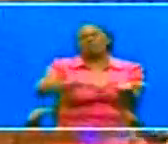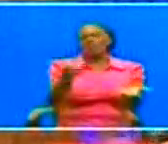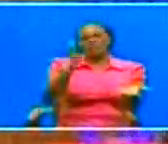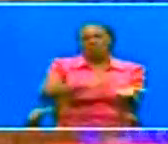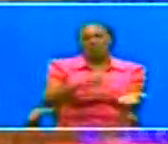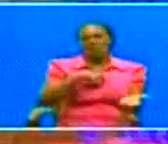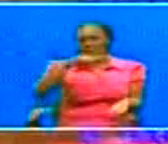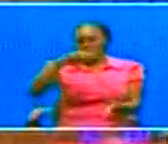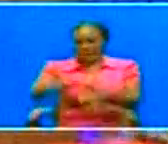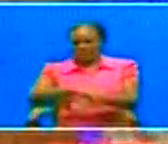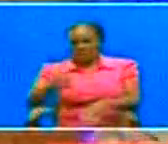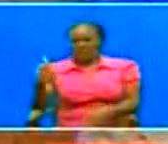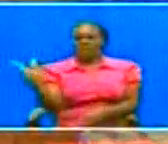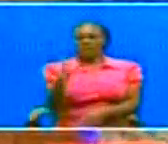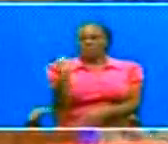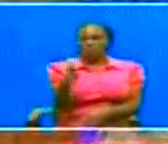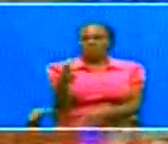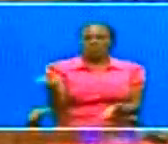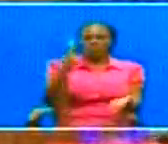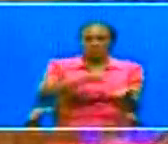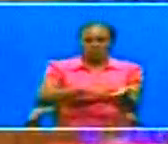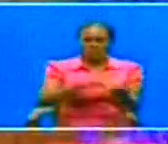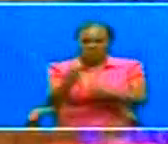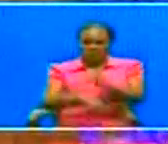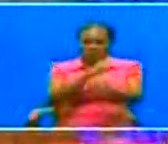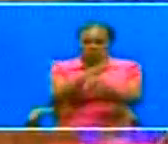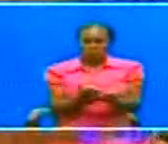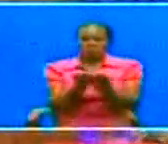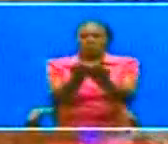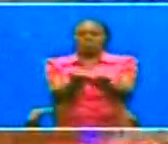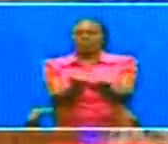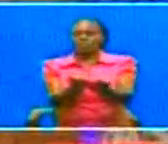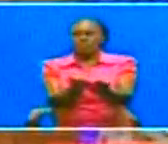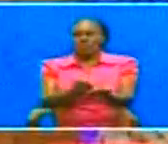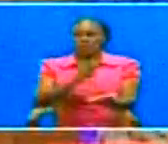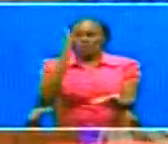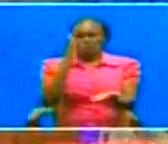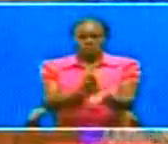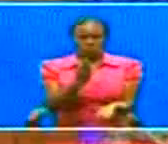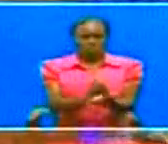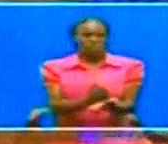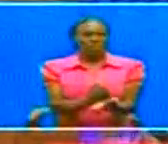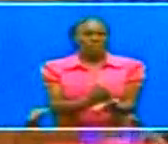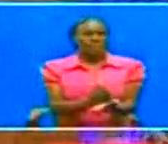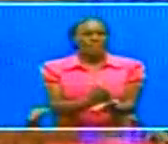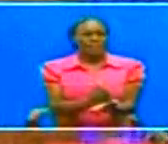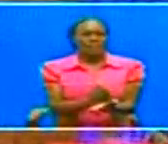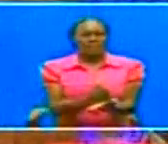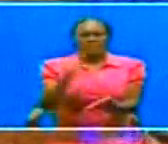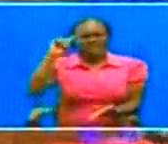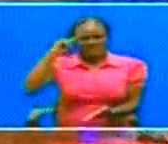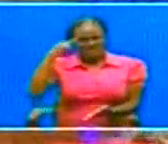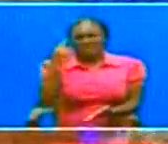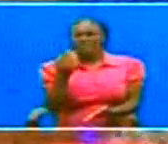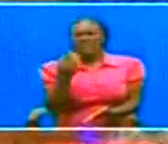go, I found another studio, recorded there, brought him a really crappy demo. Really crappy. Yeah. And. But did you think it was good